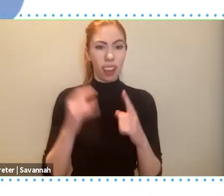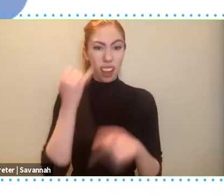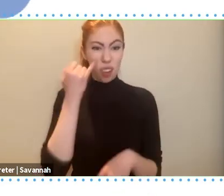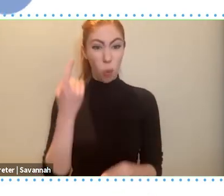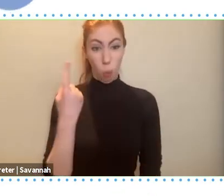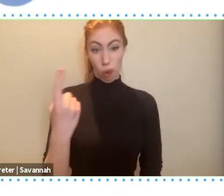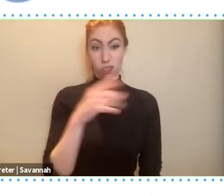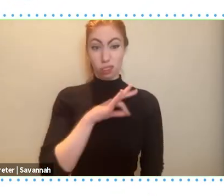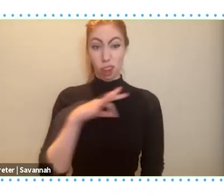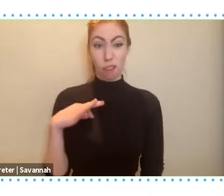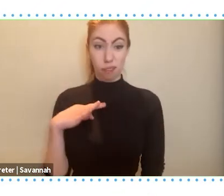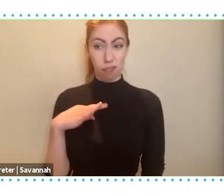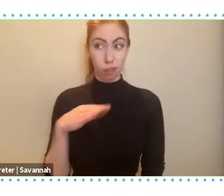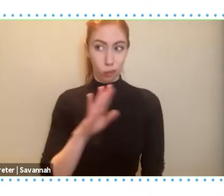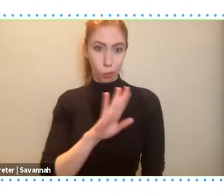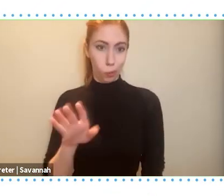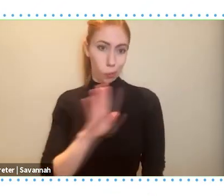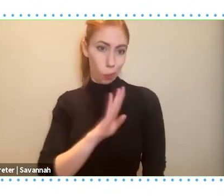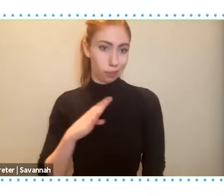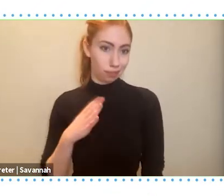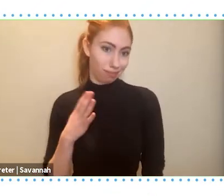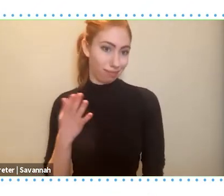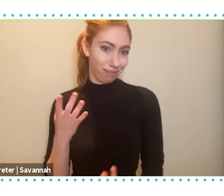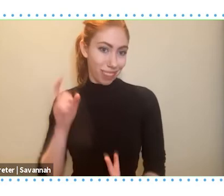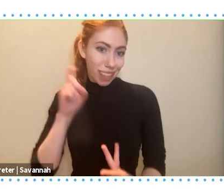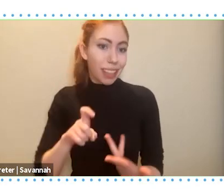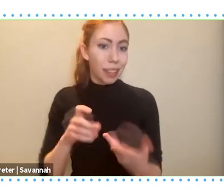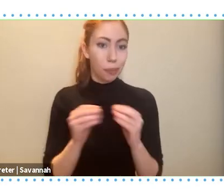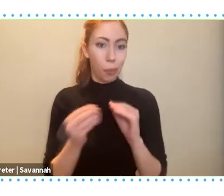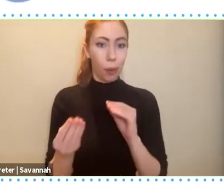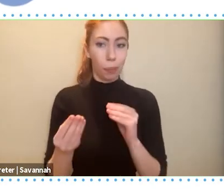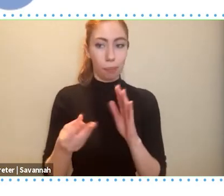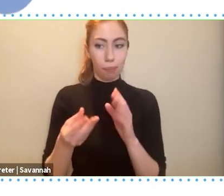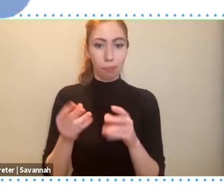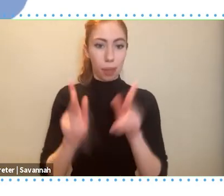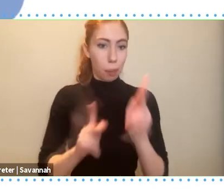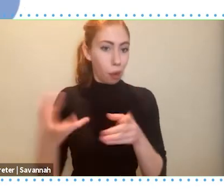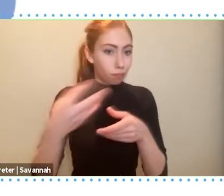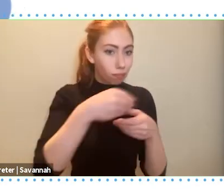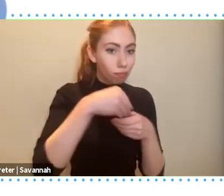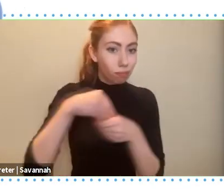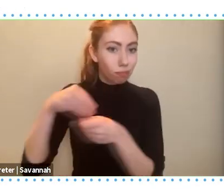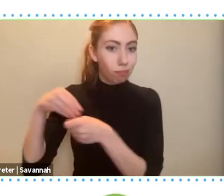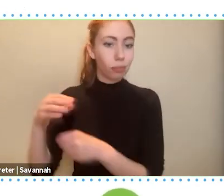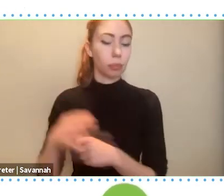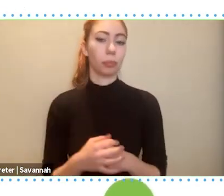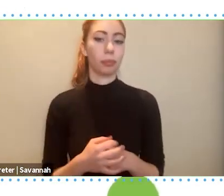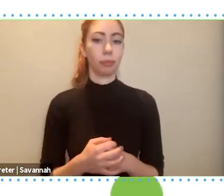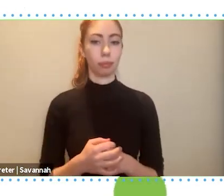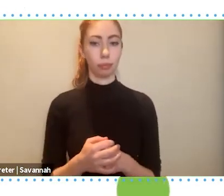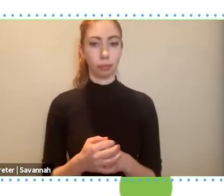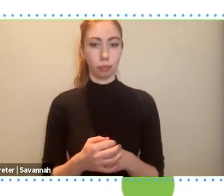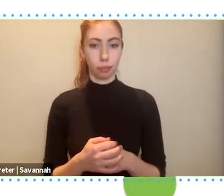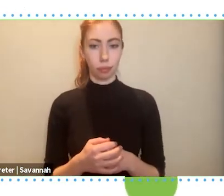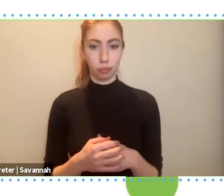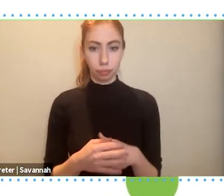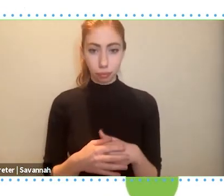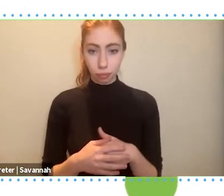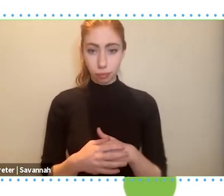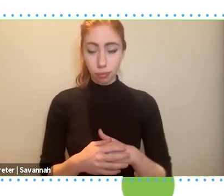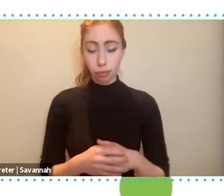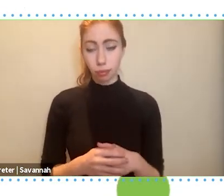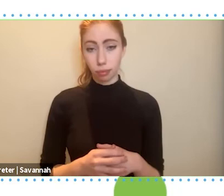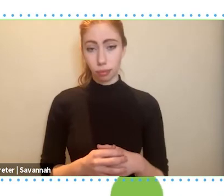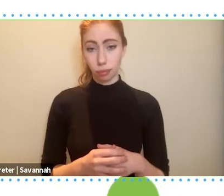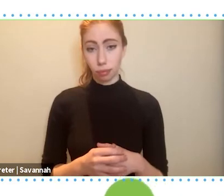sorry, feel like somebody needs to pull me back. So I think I'm going down a rabbit hole. But I think that scarcity is about